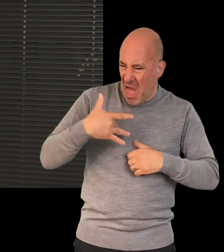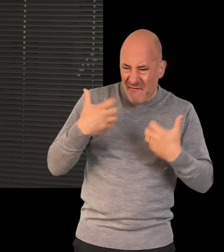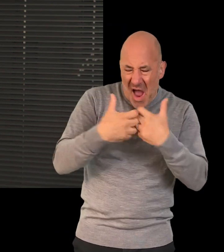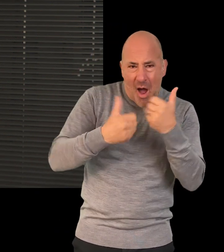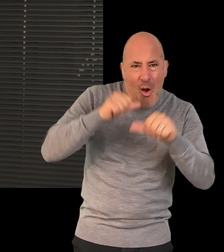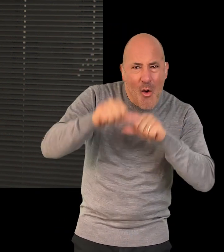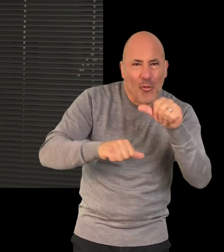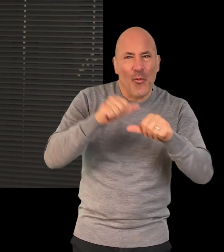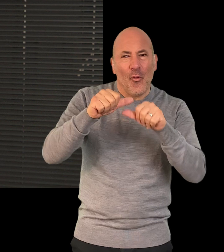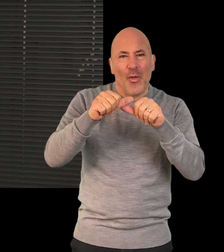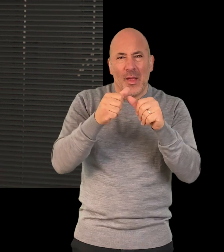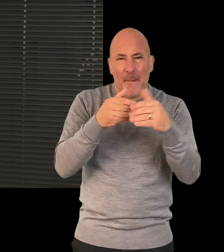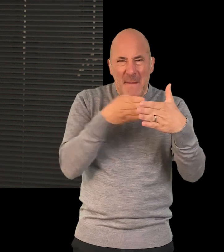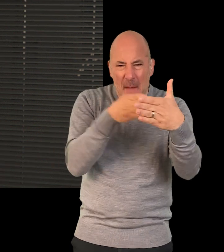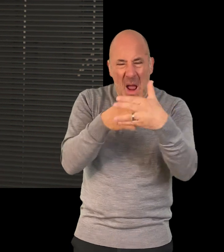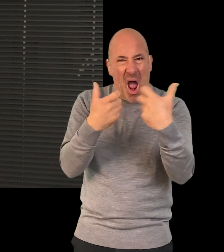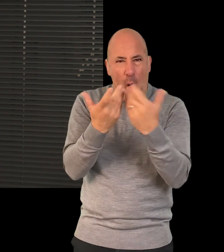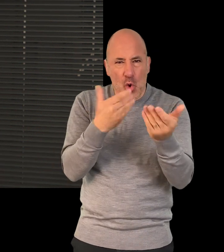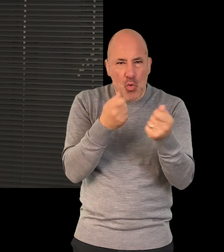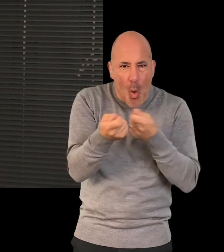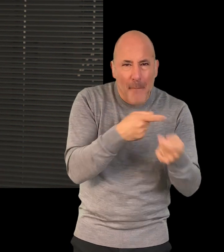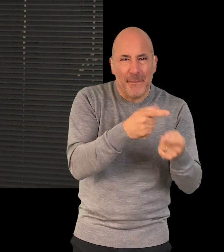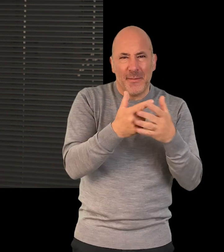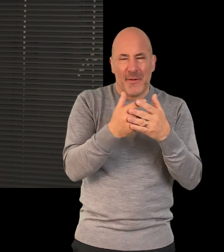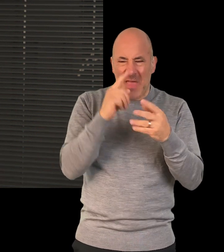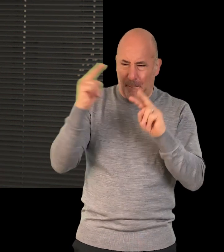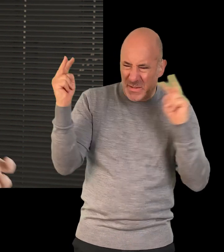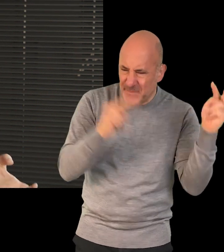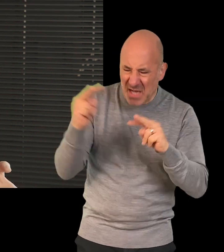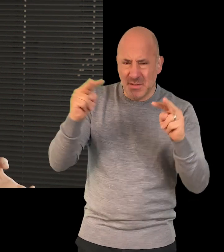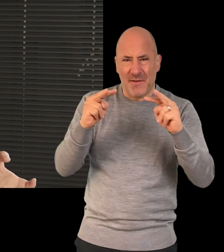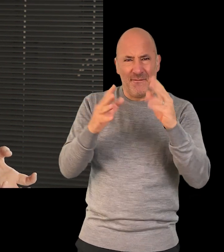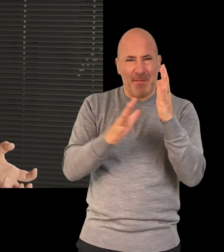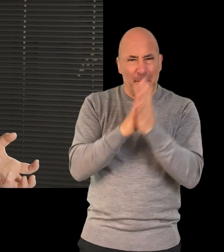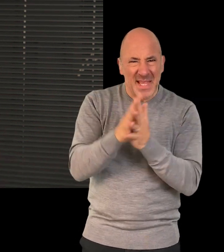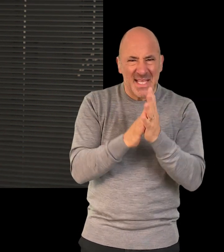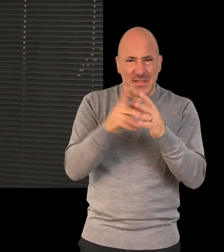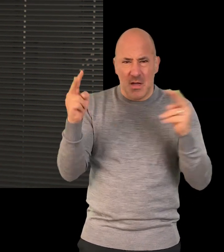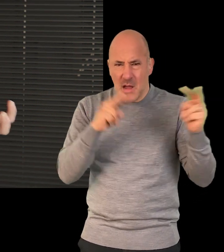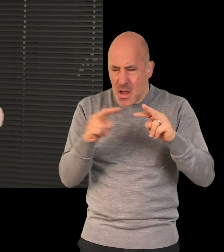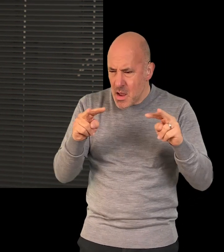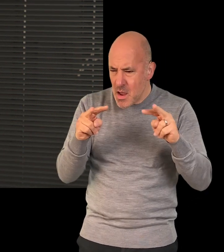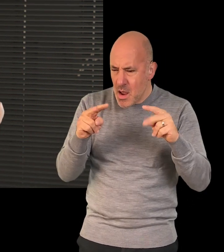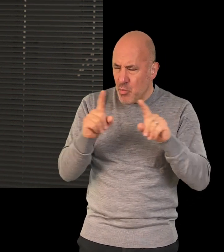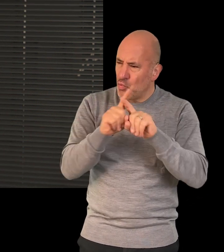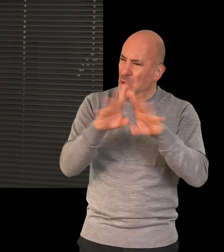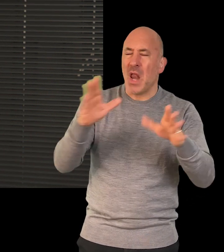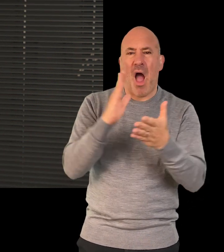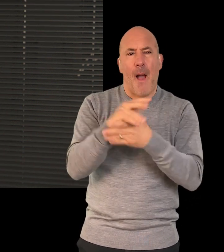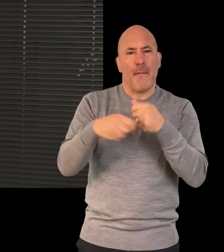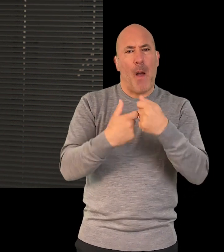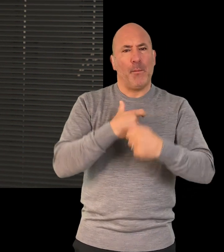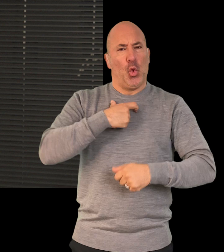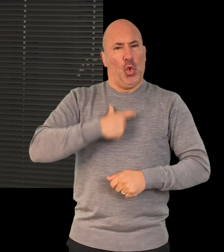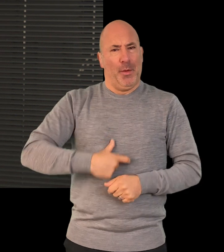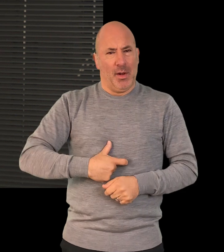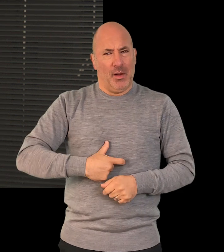barriers, the perspective that gives them and the insight that gives them into human beings and how we operate